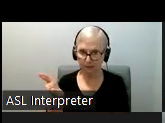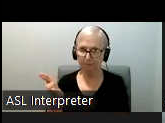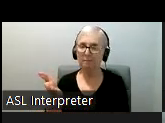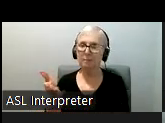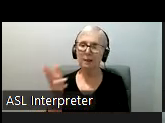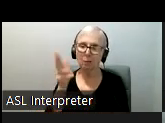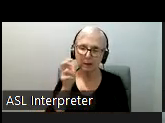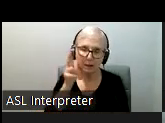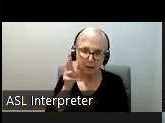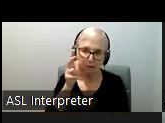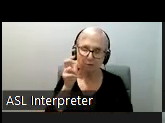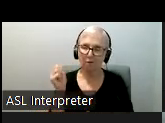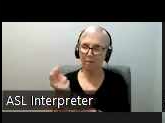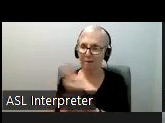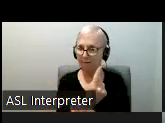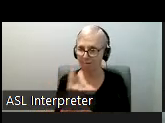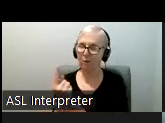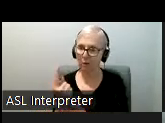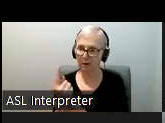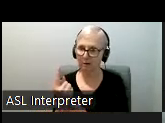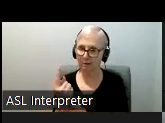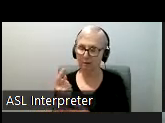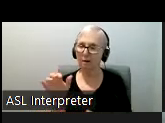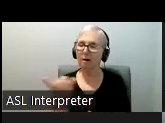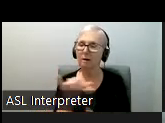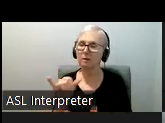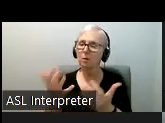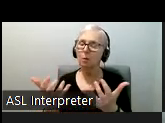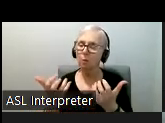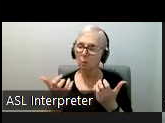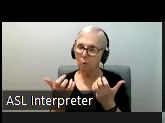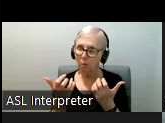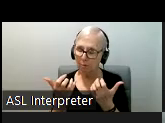hear from everybody. And I also want to